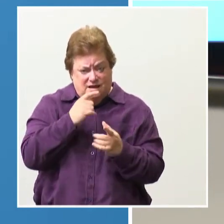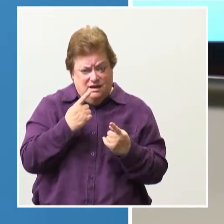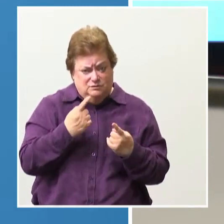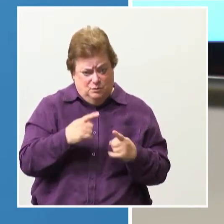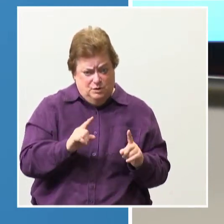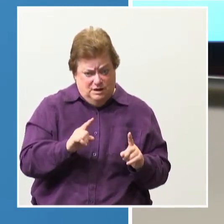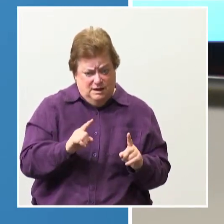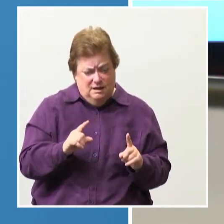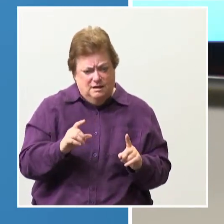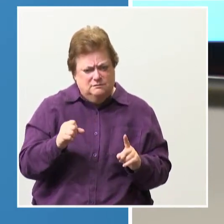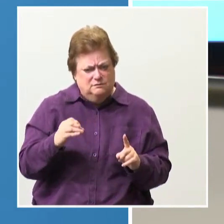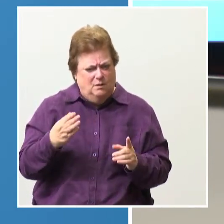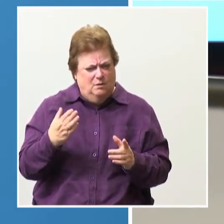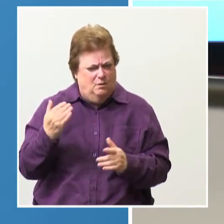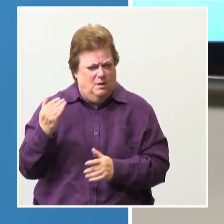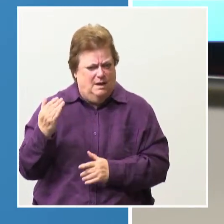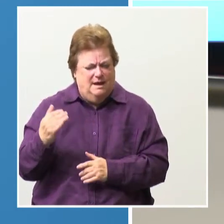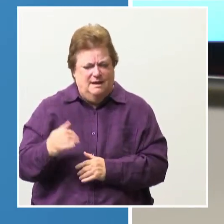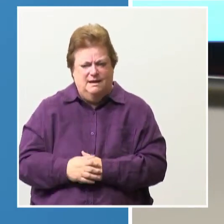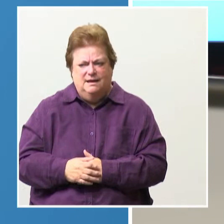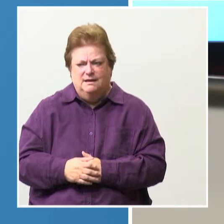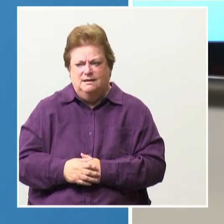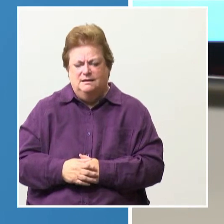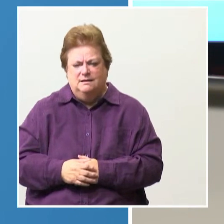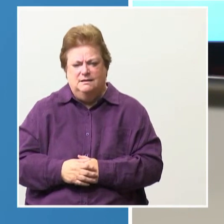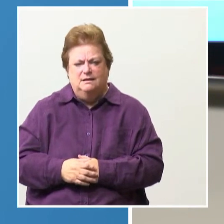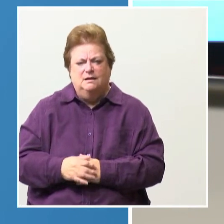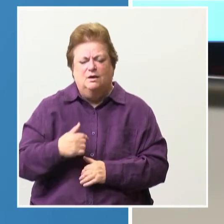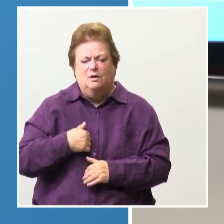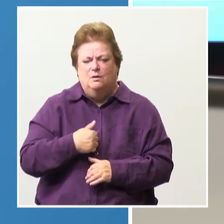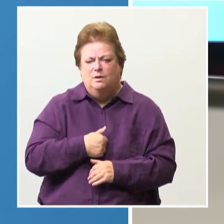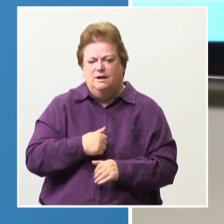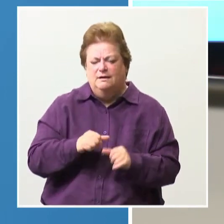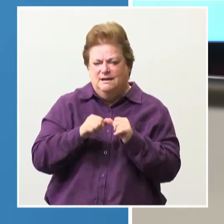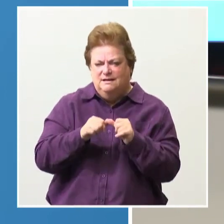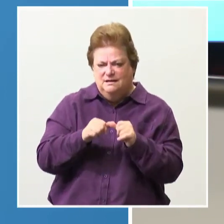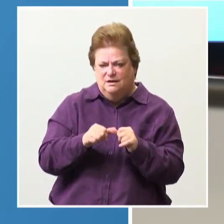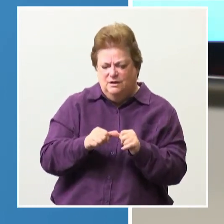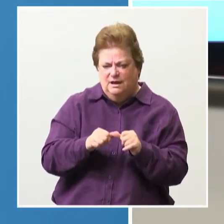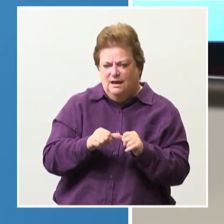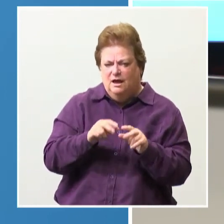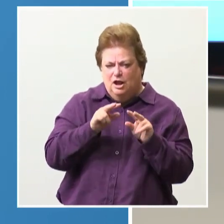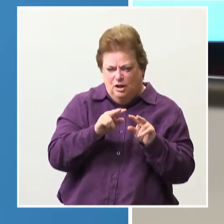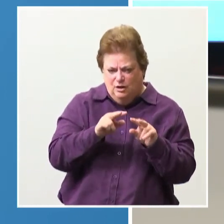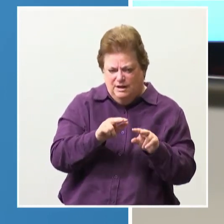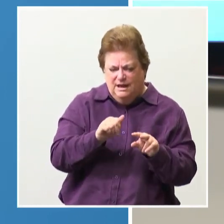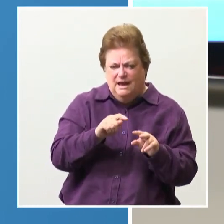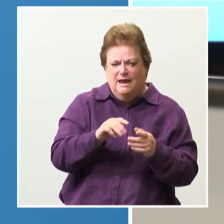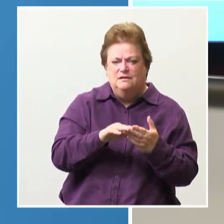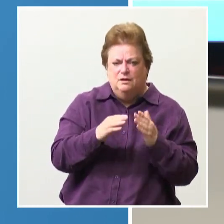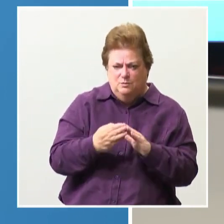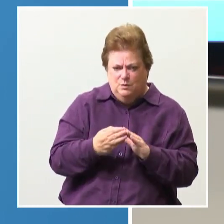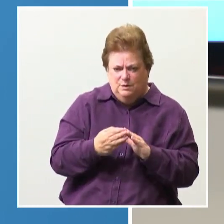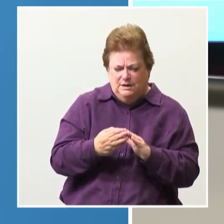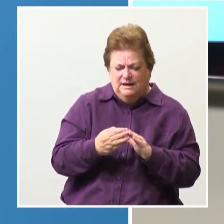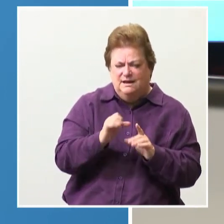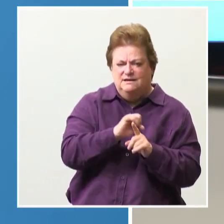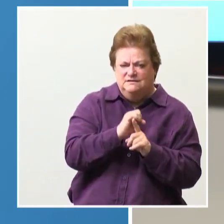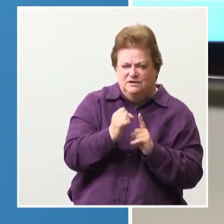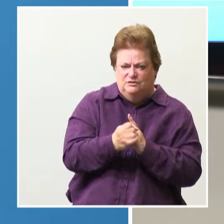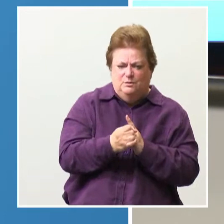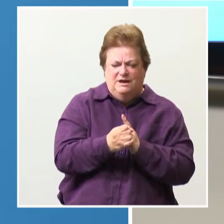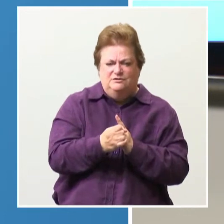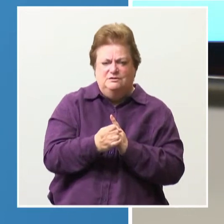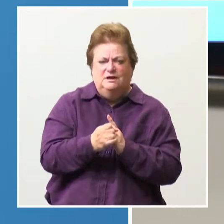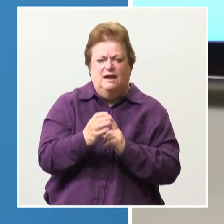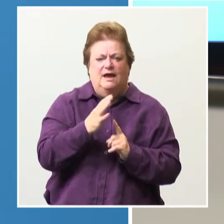deaths? Well, Bailey, I think we're continuously looking at the community situation,